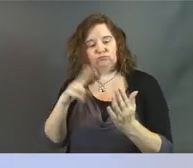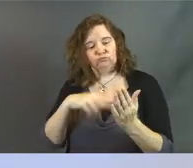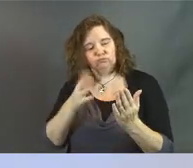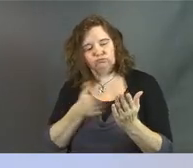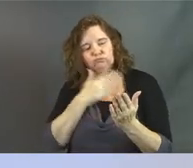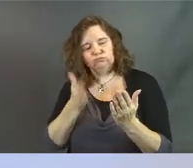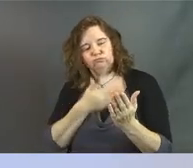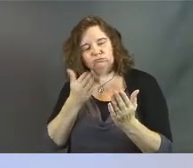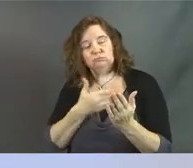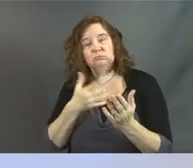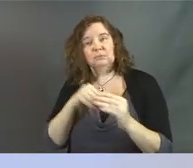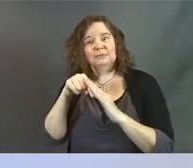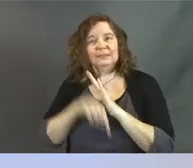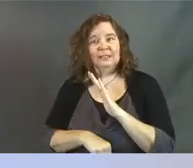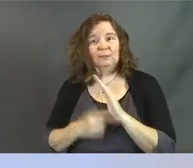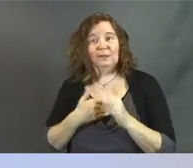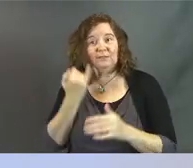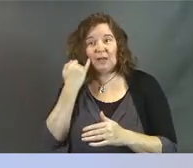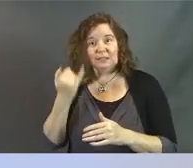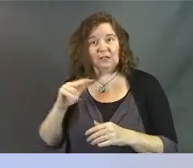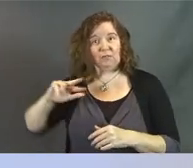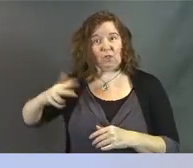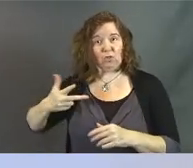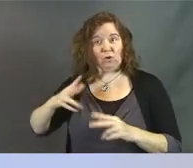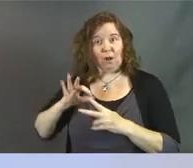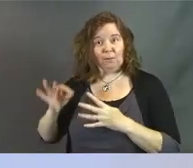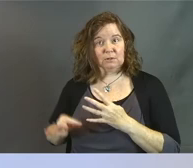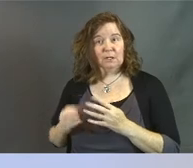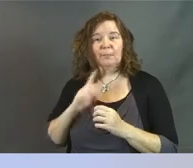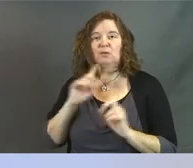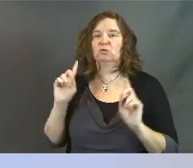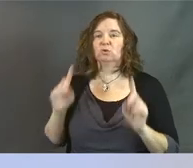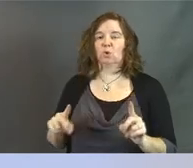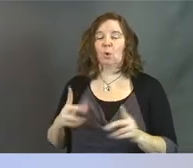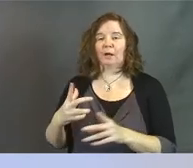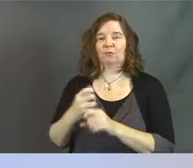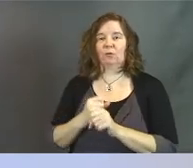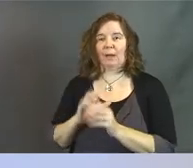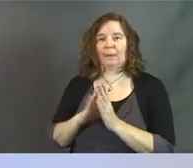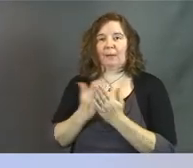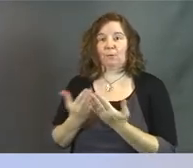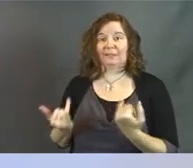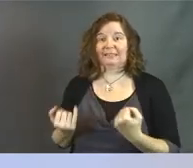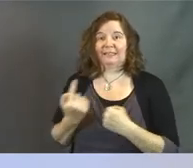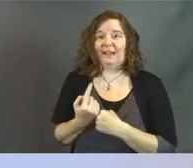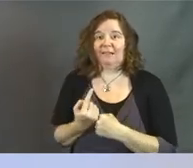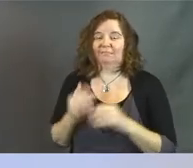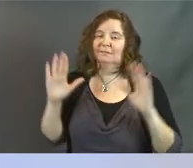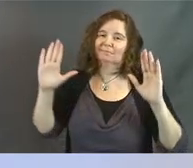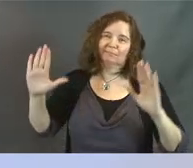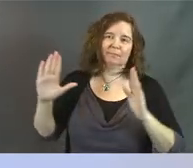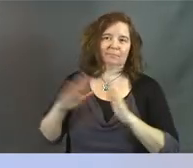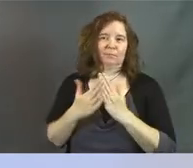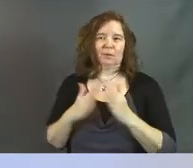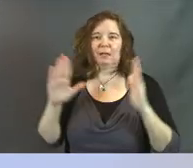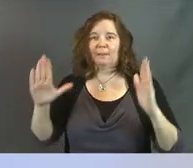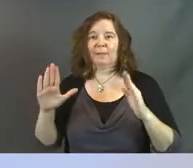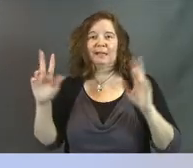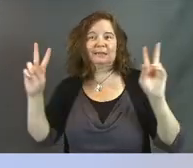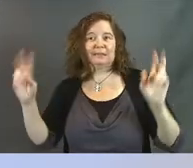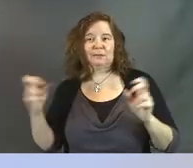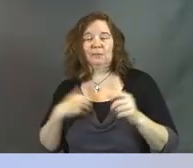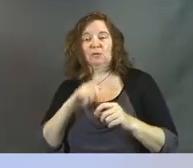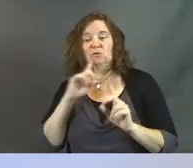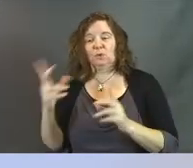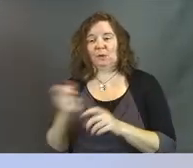to dig deeper into this idea of the third option, make sure that you go grab a book today. It's an amazing book. It's been an amazing series. So